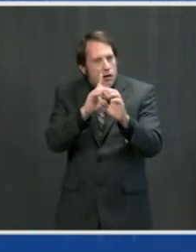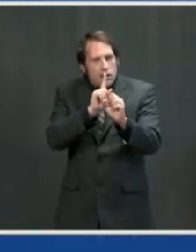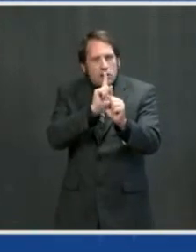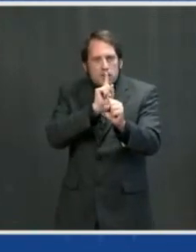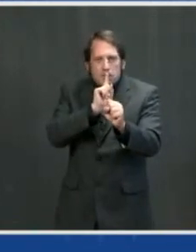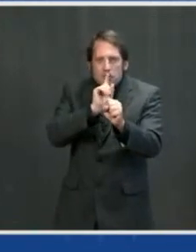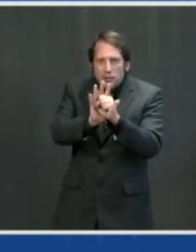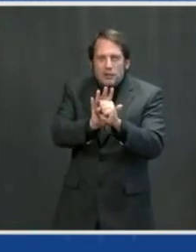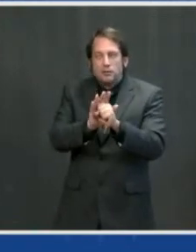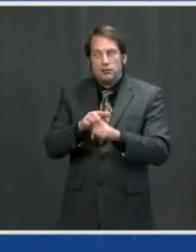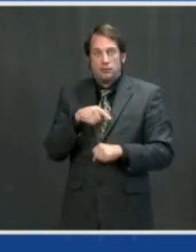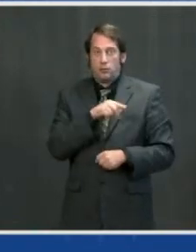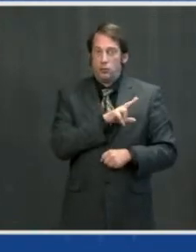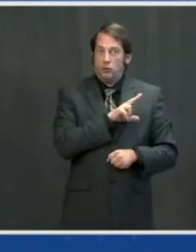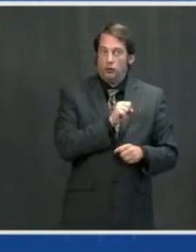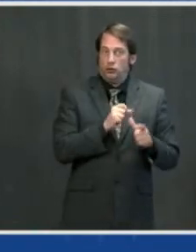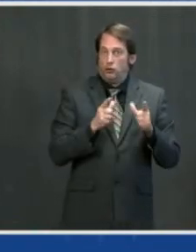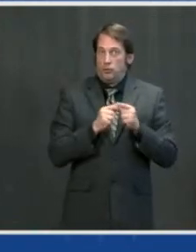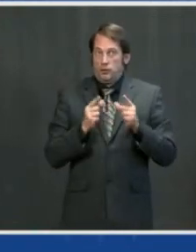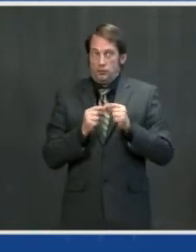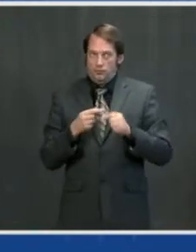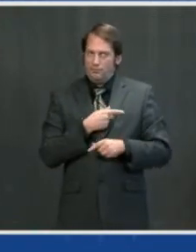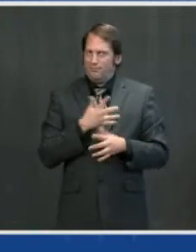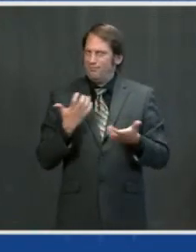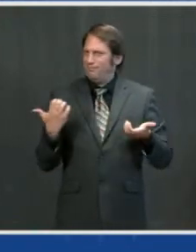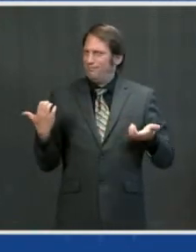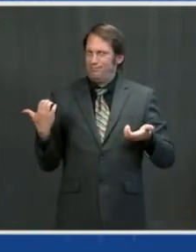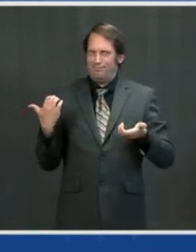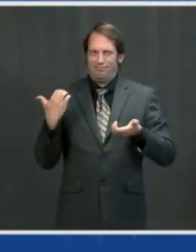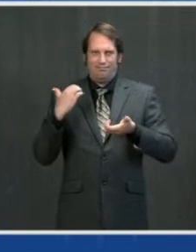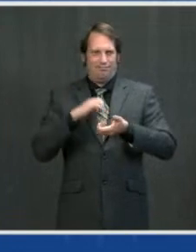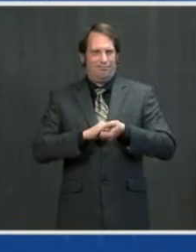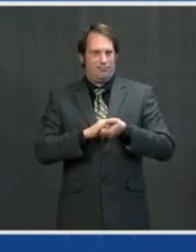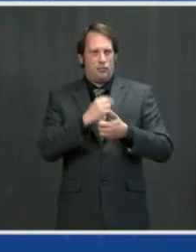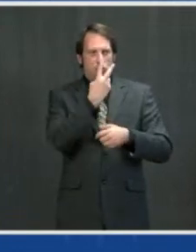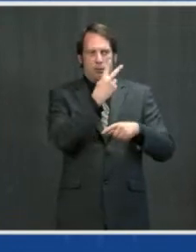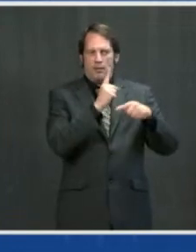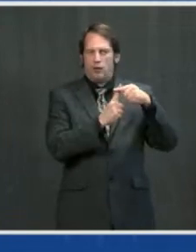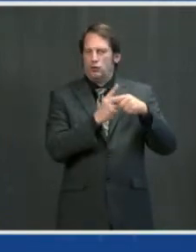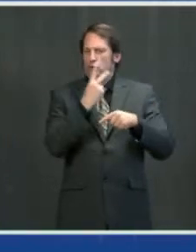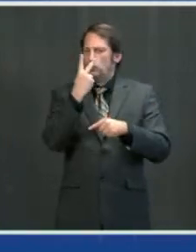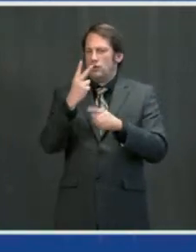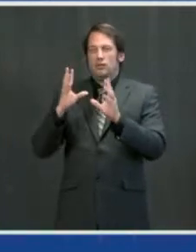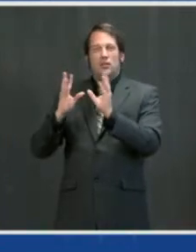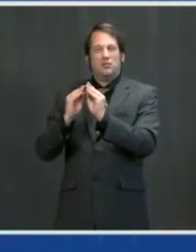Japan-U.S. 2+2 held last month and agreed to